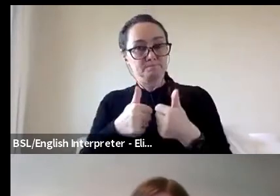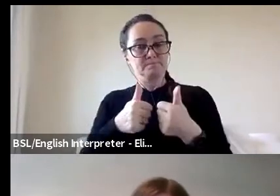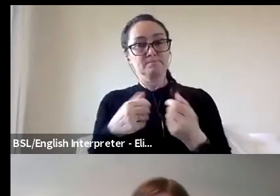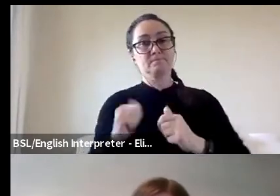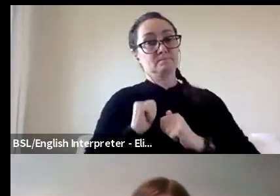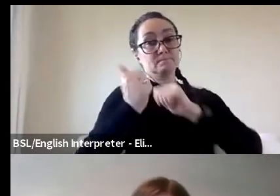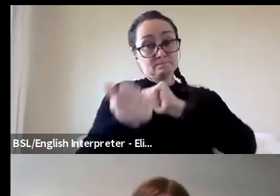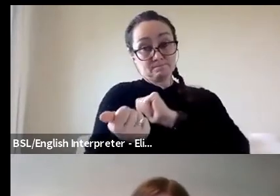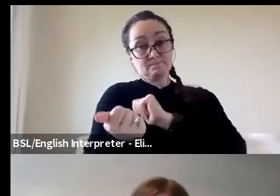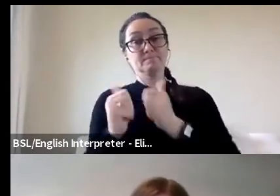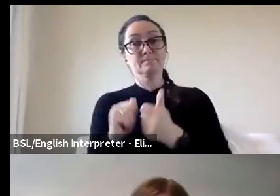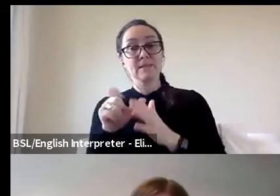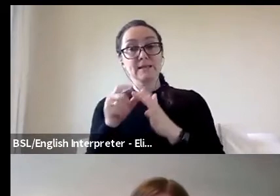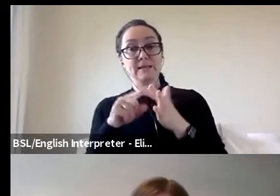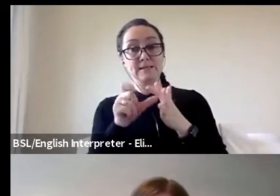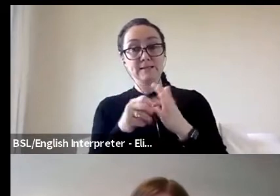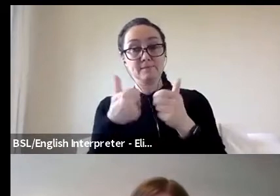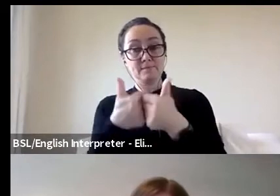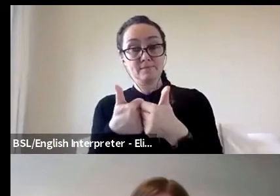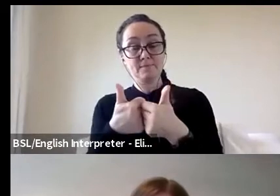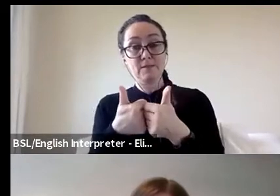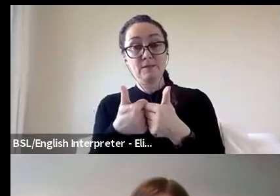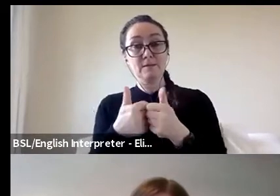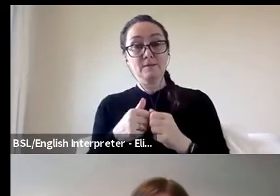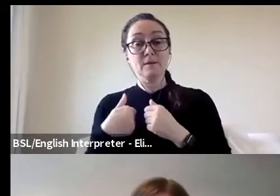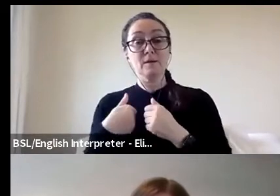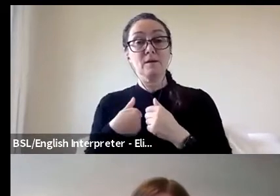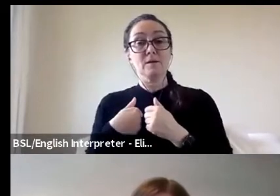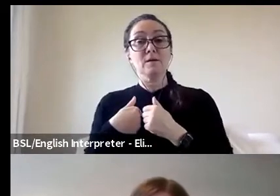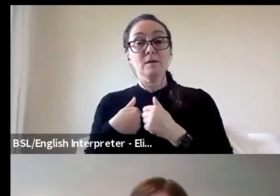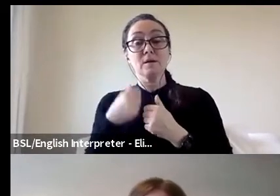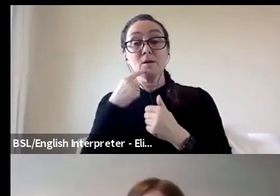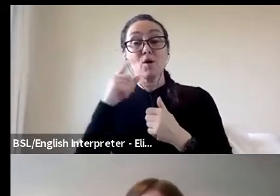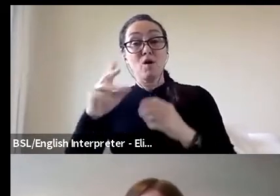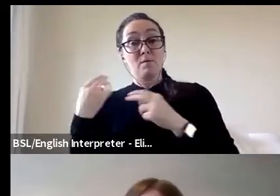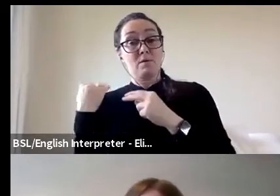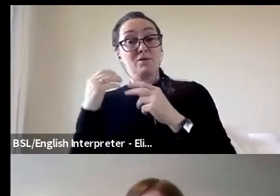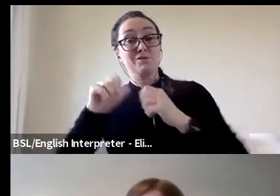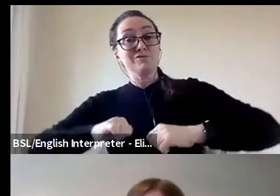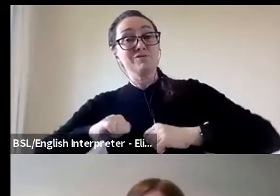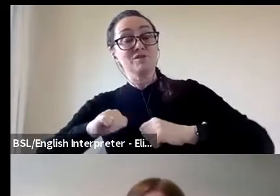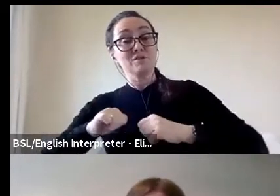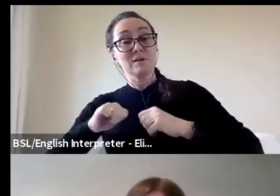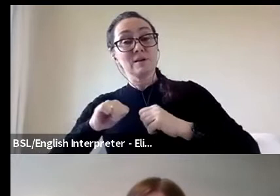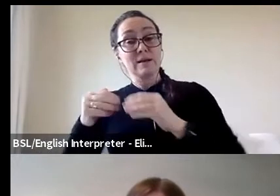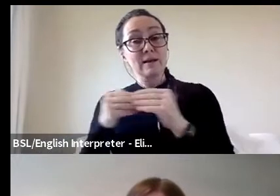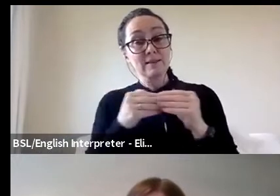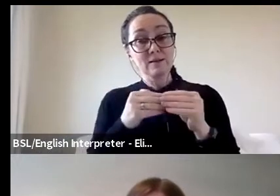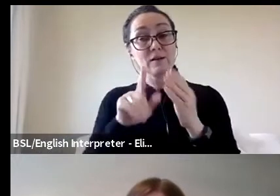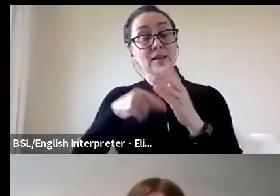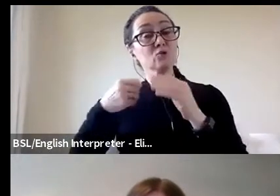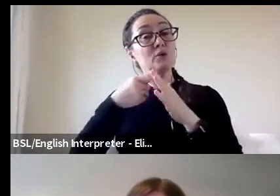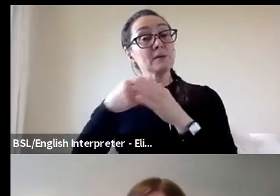in numbers. Our former party president, Sal Brinton, she was the first wheelchair user to lead a major UK